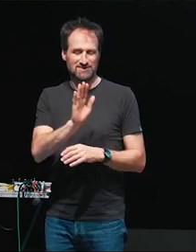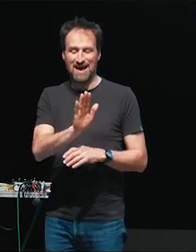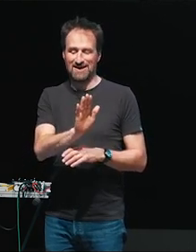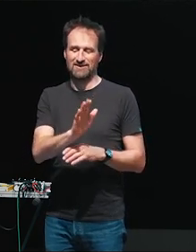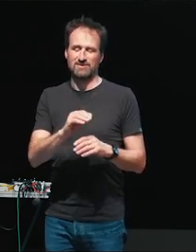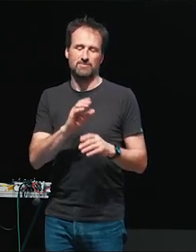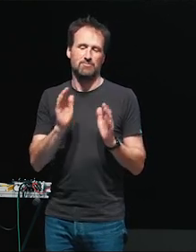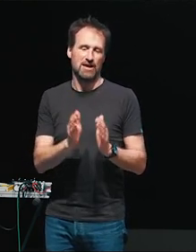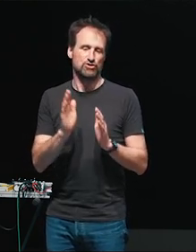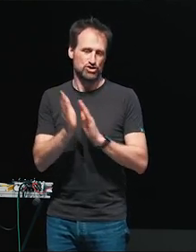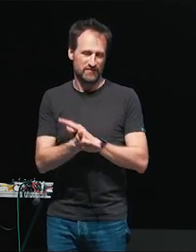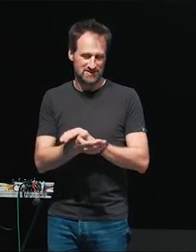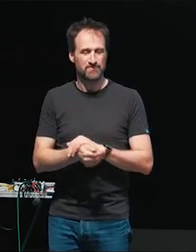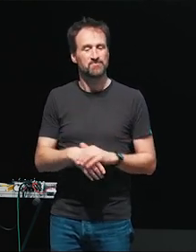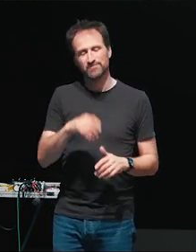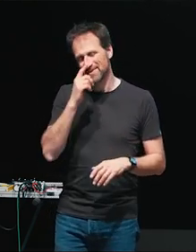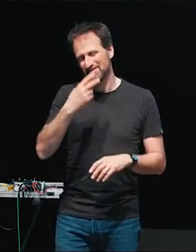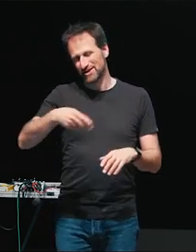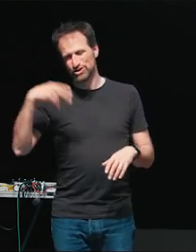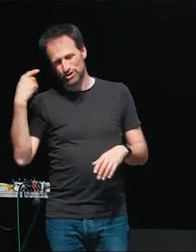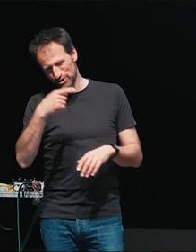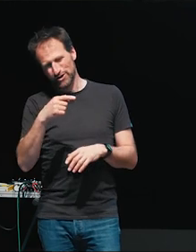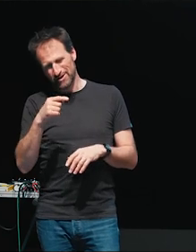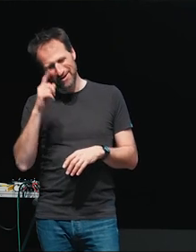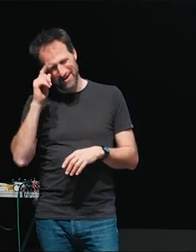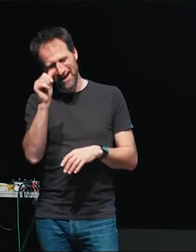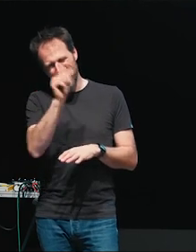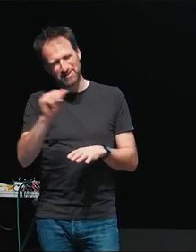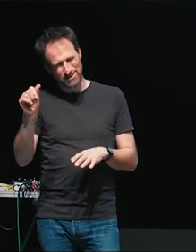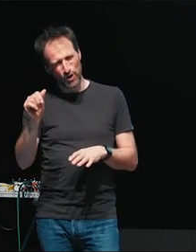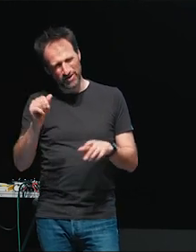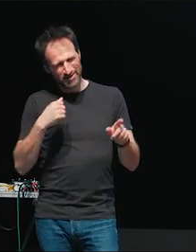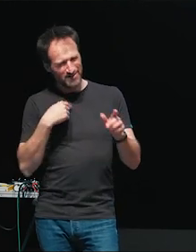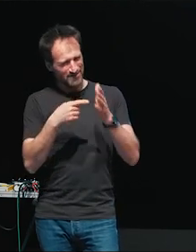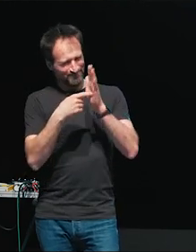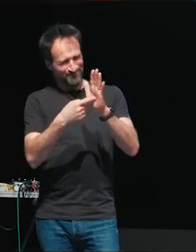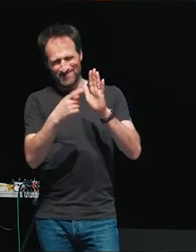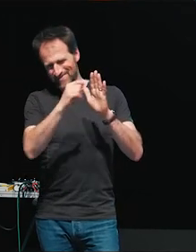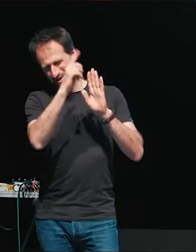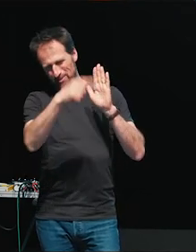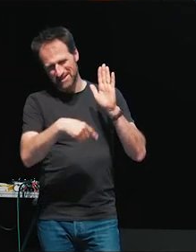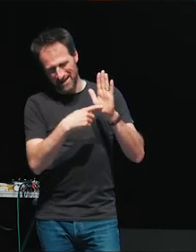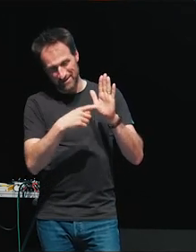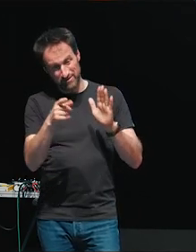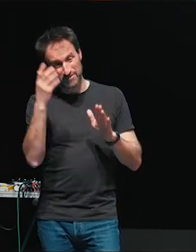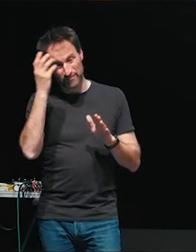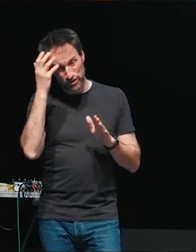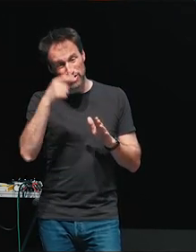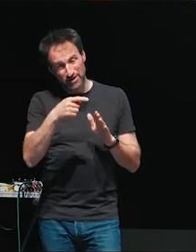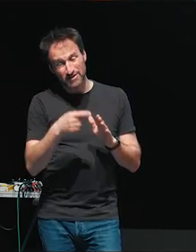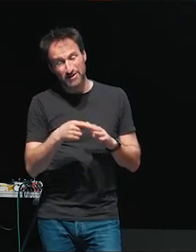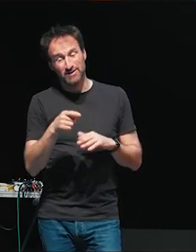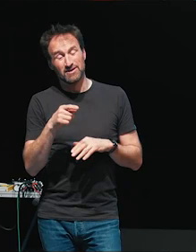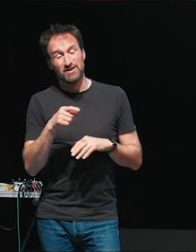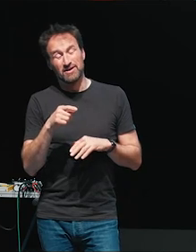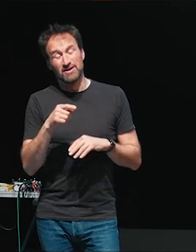again, because I can't use my business logic to illustrate this point. Imagine a user of Amazon. Now, in